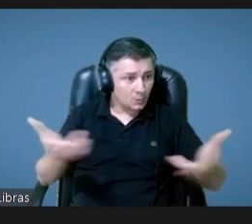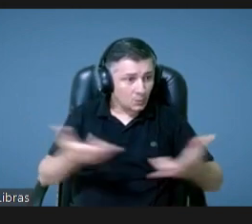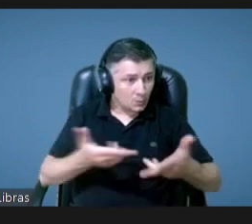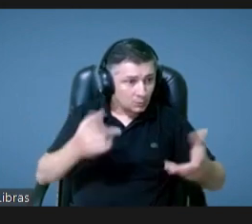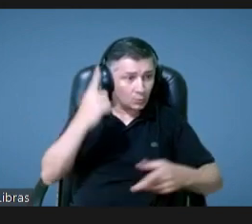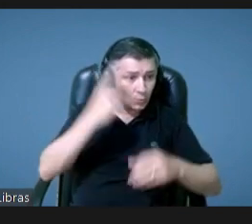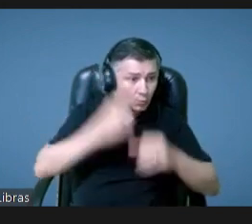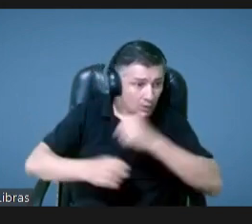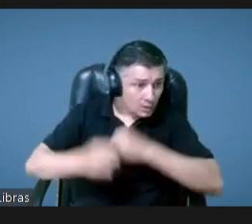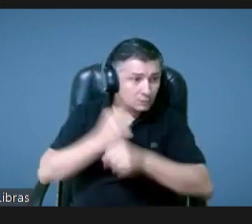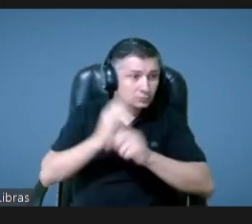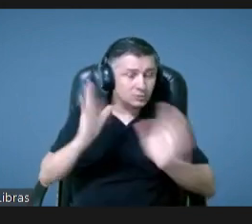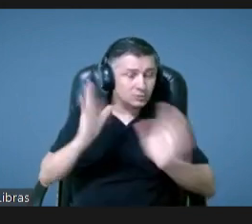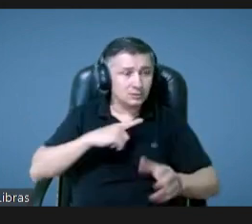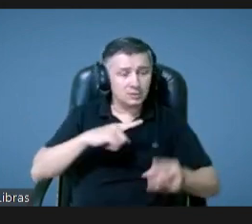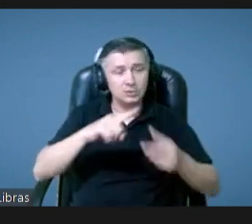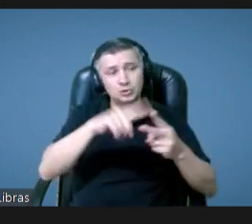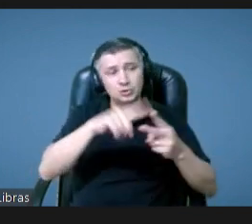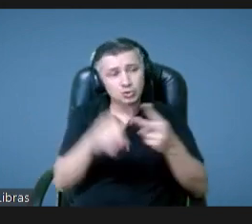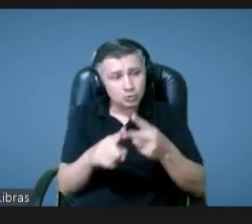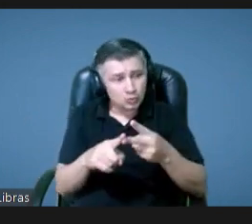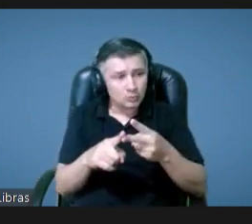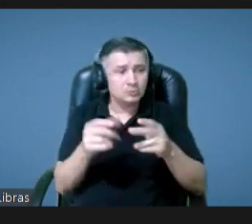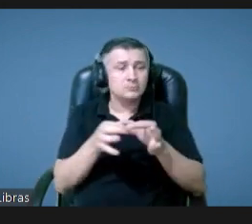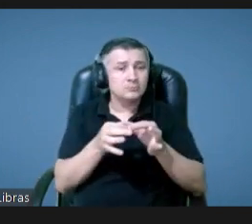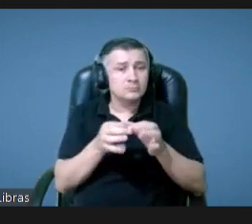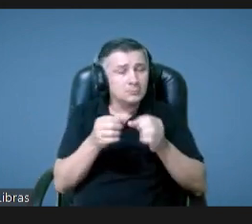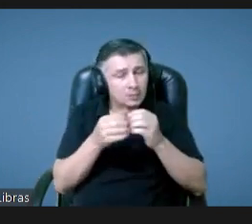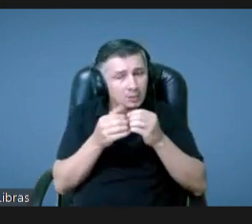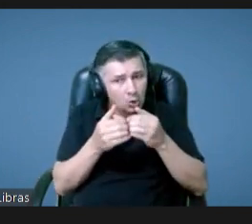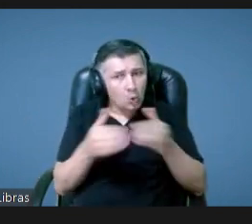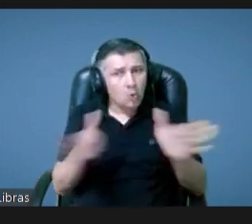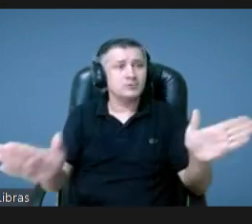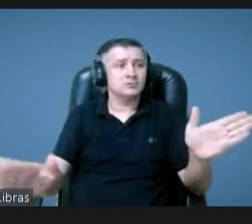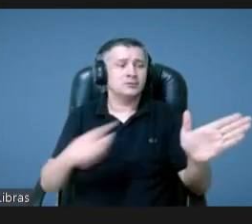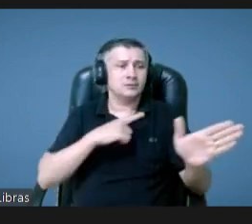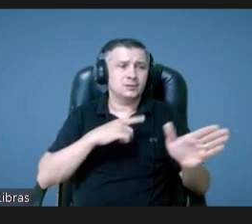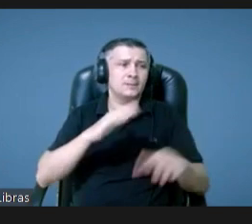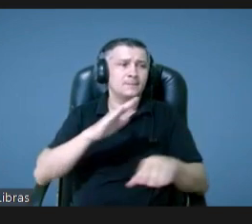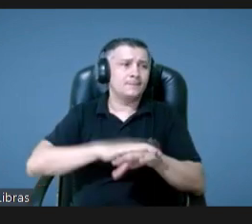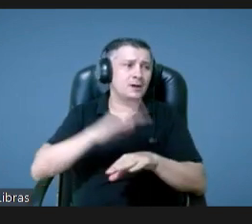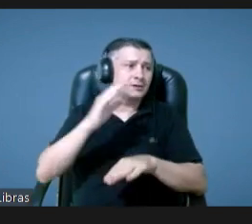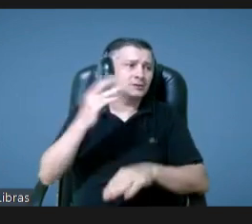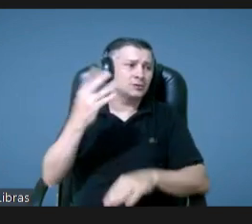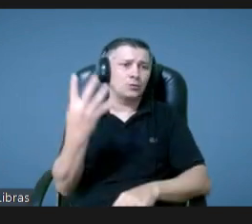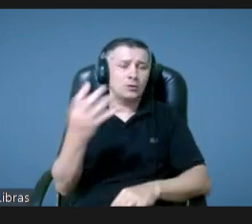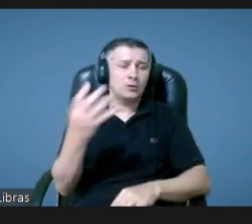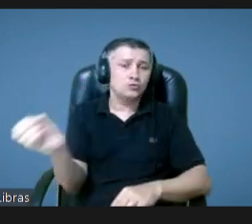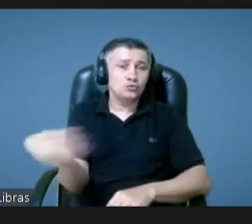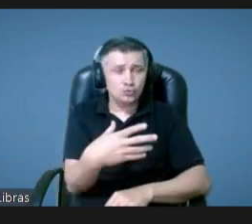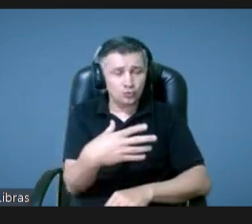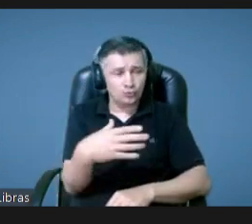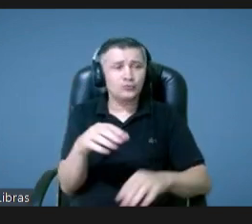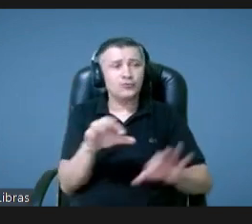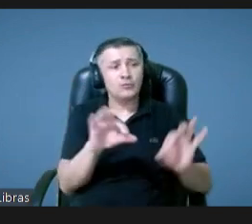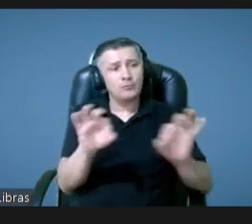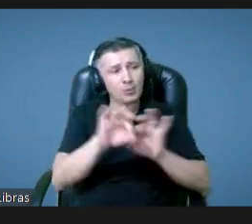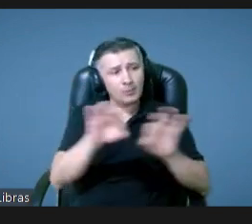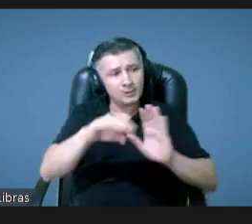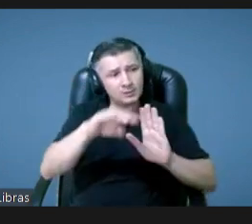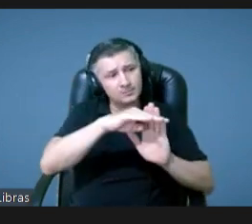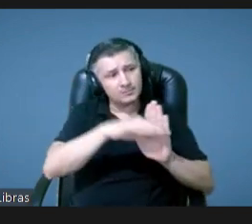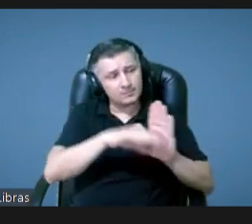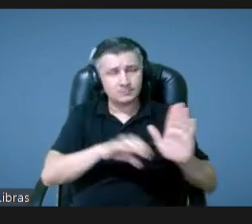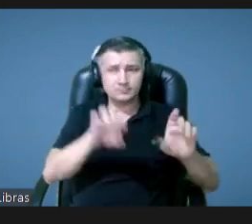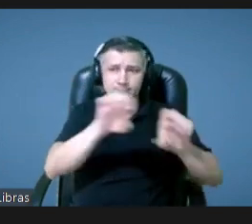JHSF Capital, which was opened a year ago, has launched 2 funds, and there are 4 funds which are